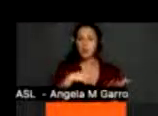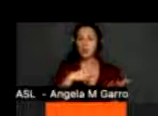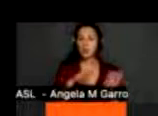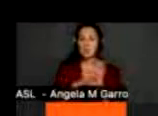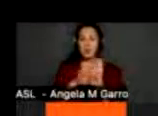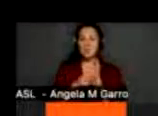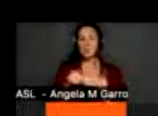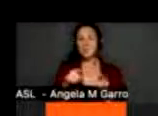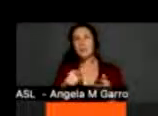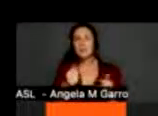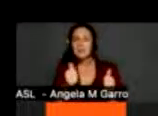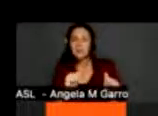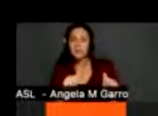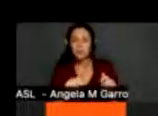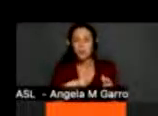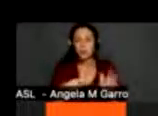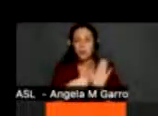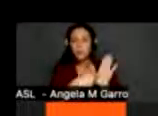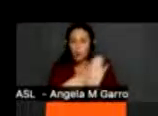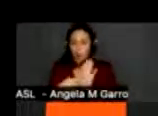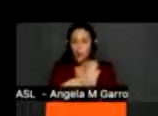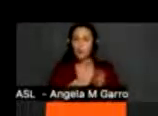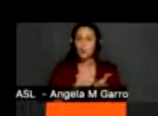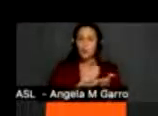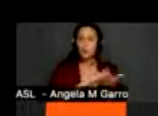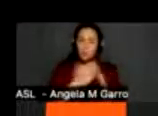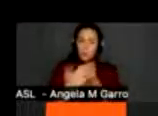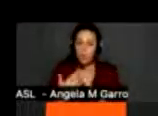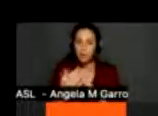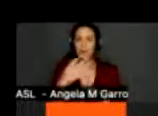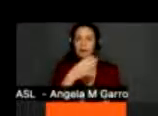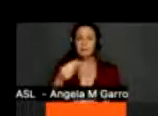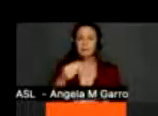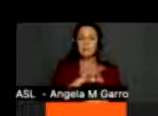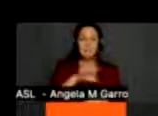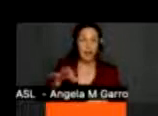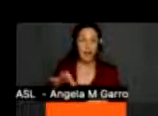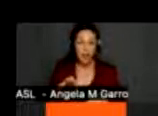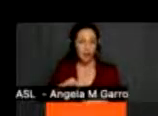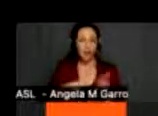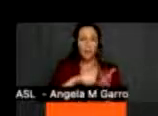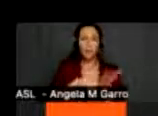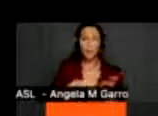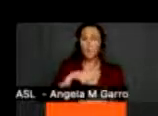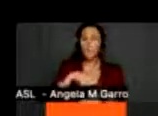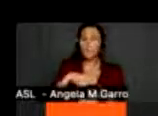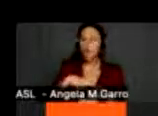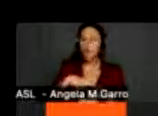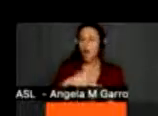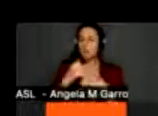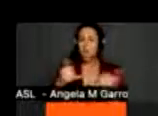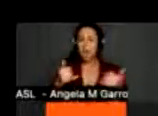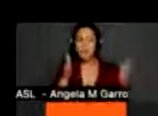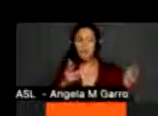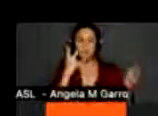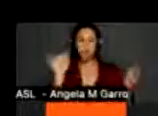attempts to show community and staff what the timeline for some of this future work would